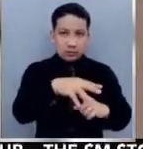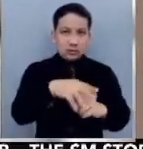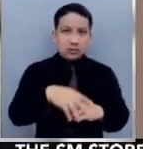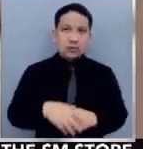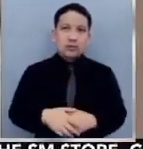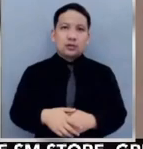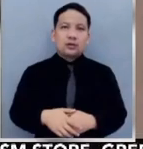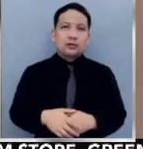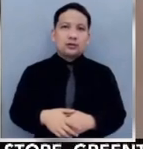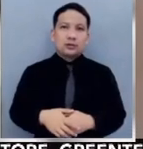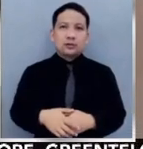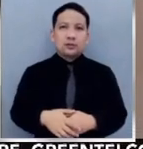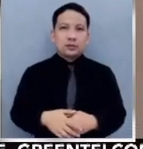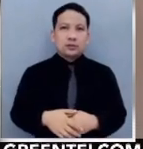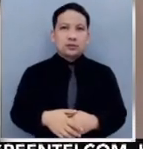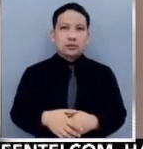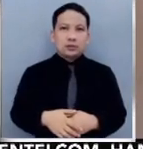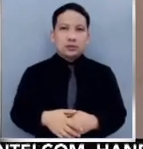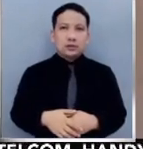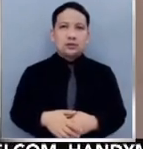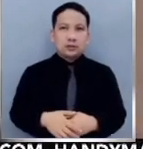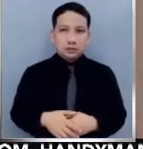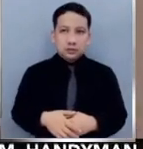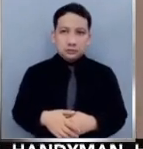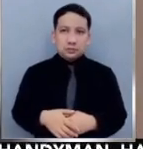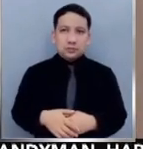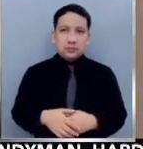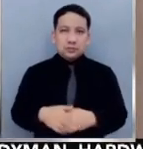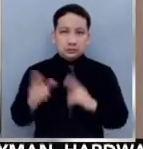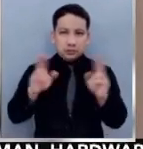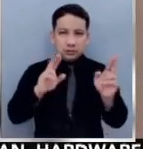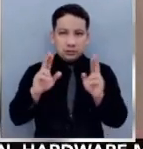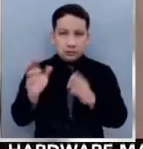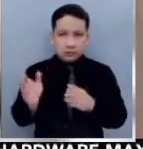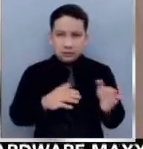ready to fulfill our obligation, we are just prepared